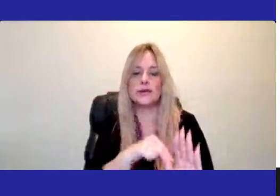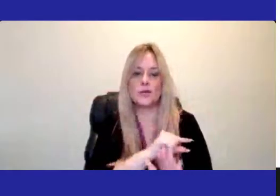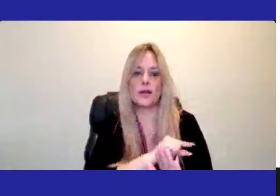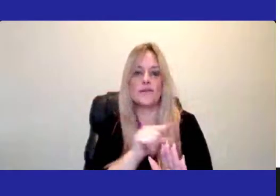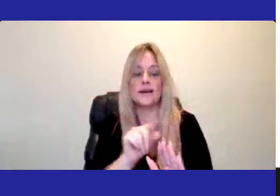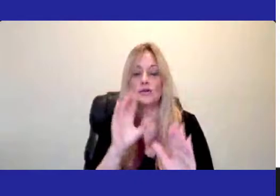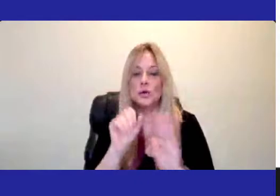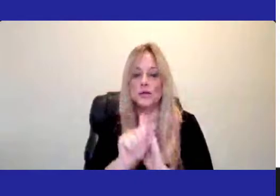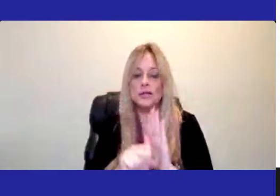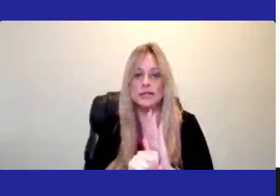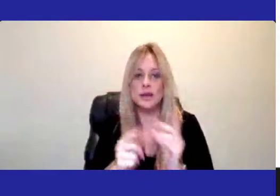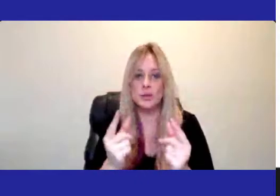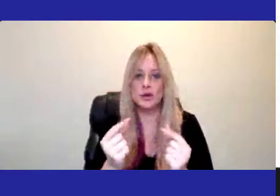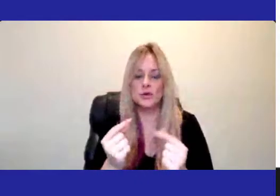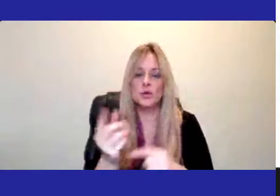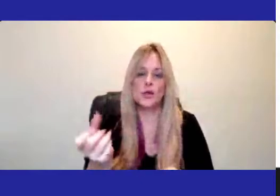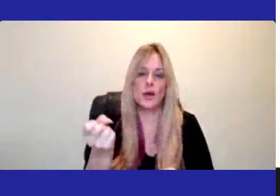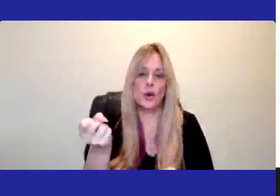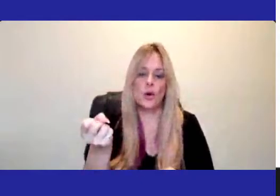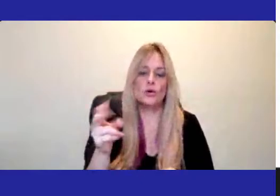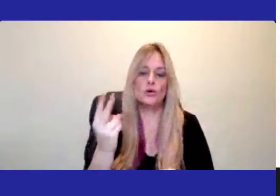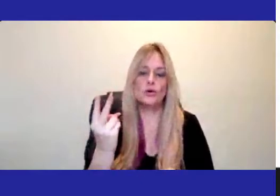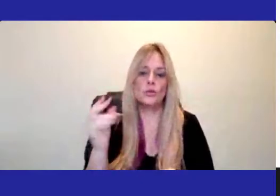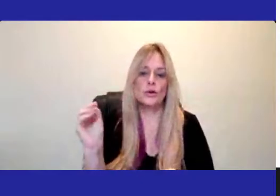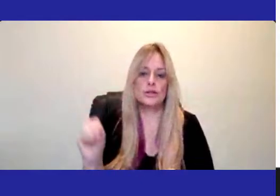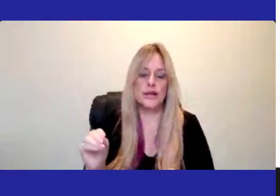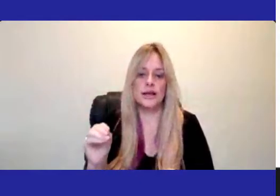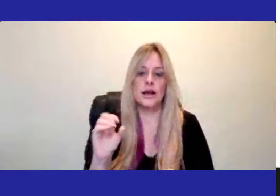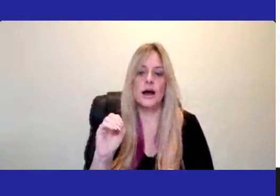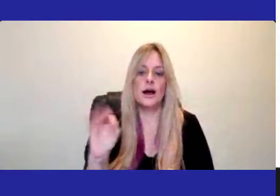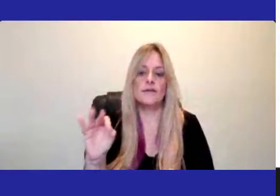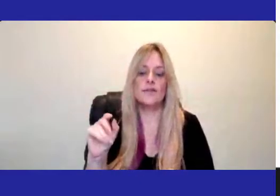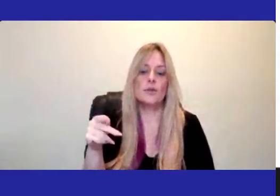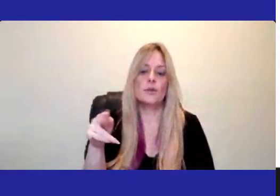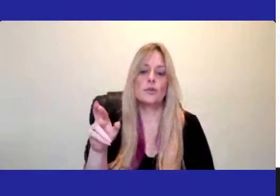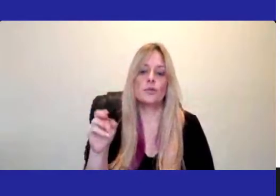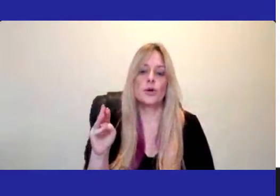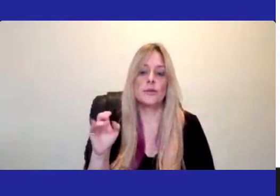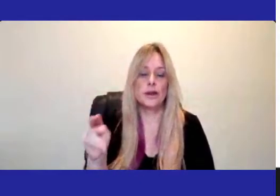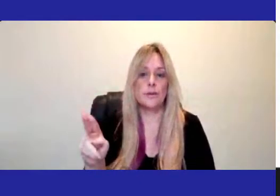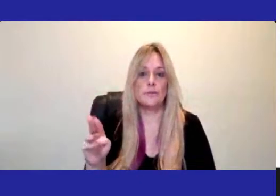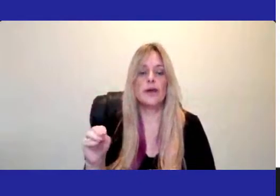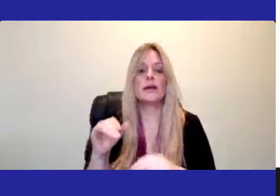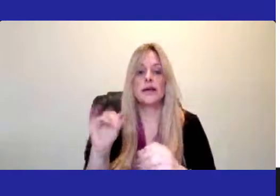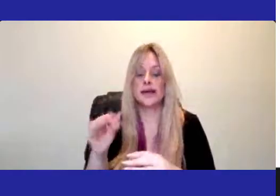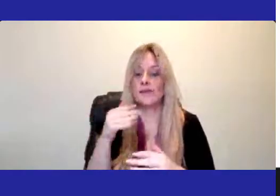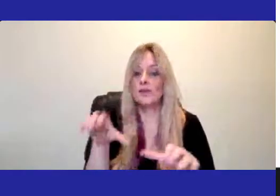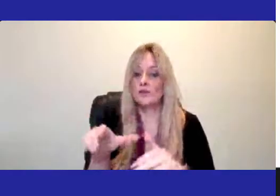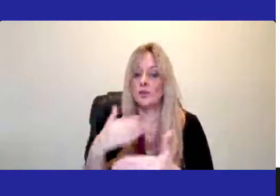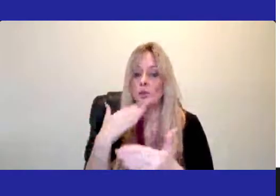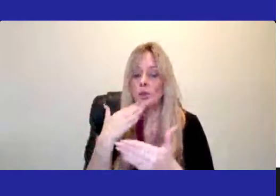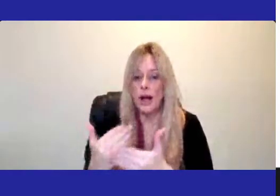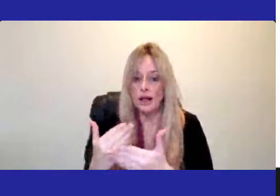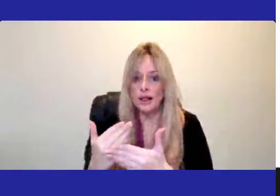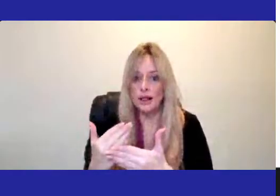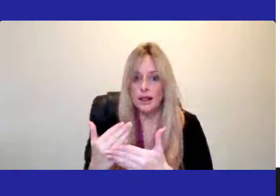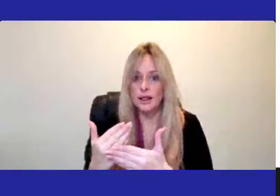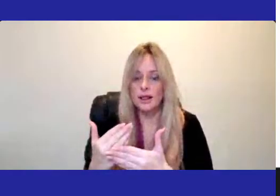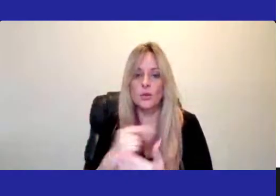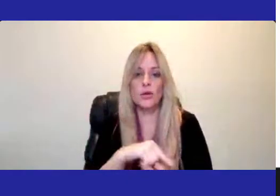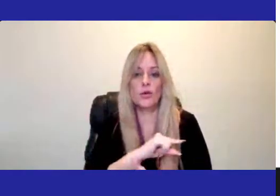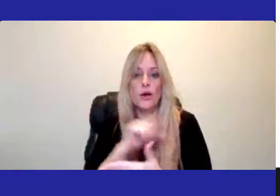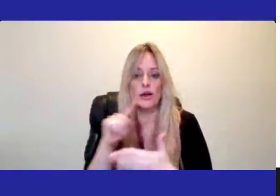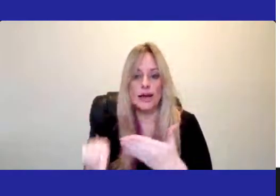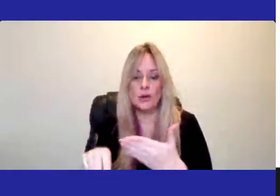by withholding 2% of the premium. And if you do well in terms of quality outcomes, it'll return that premium back to